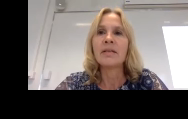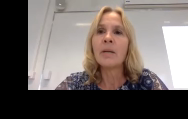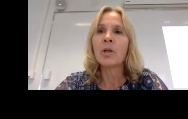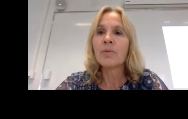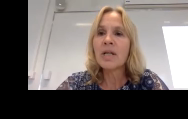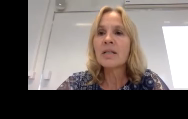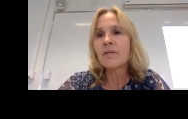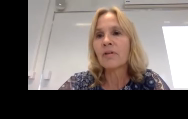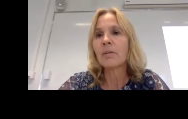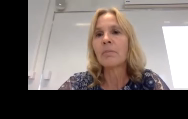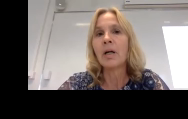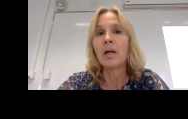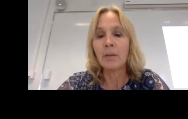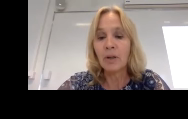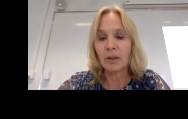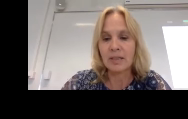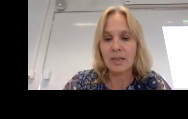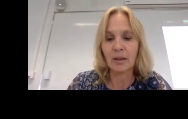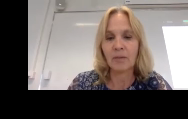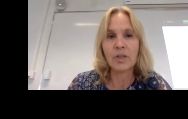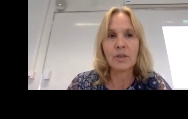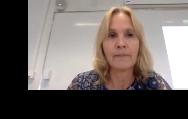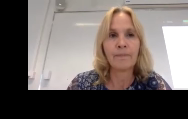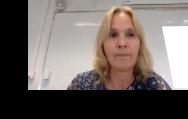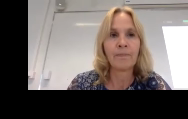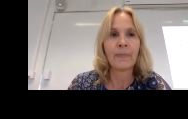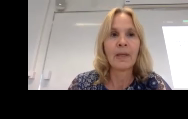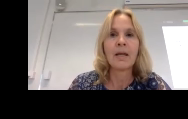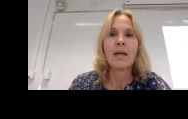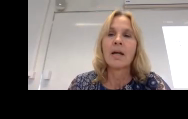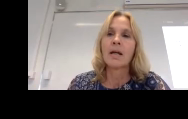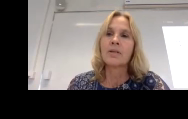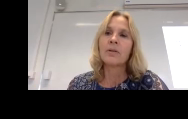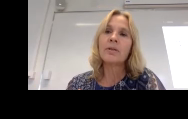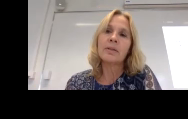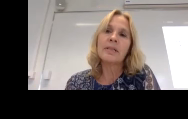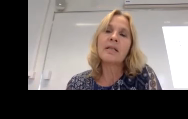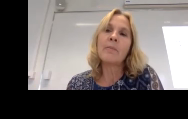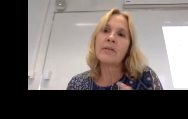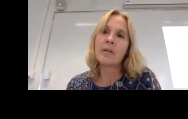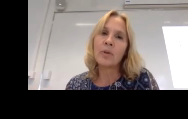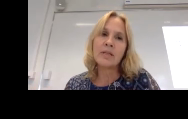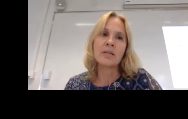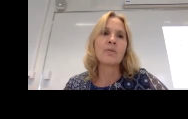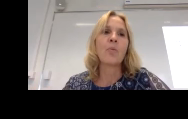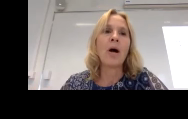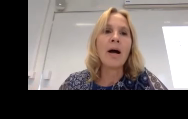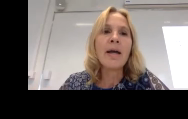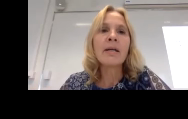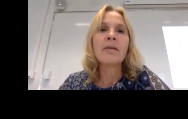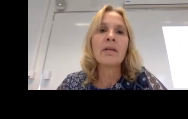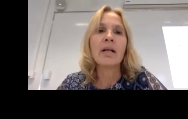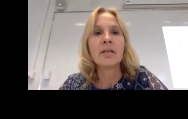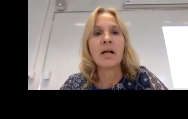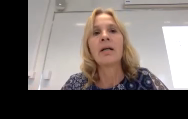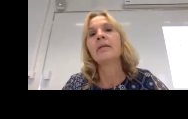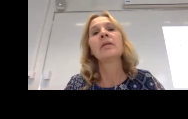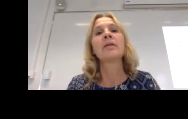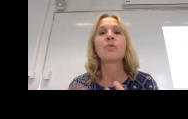the data I'm going to present is from American Sign Language. So here, let's think about some reasons why